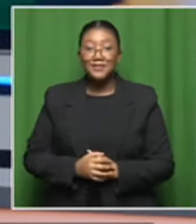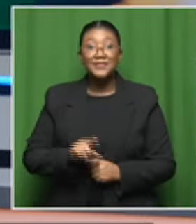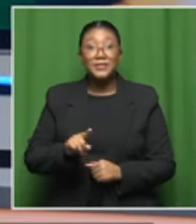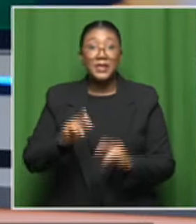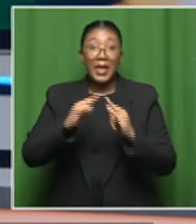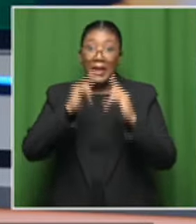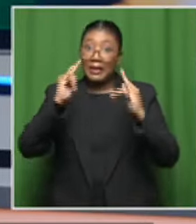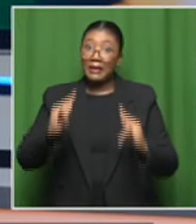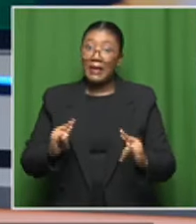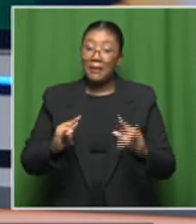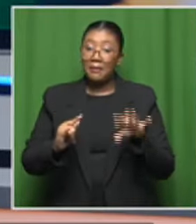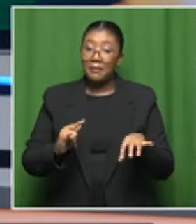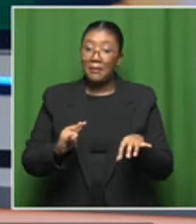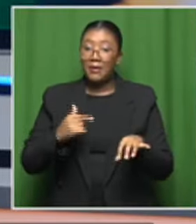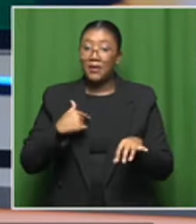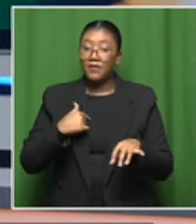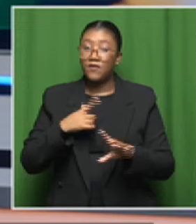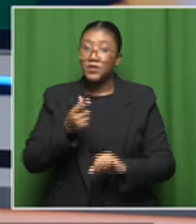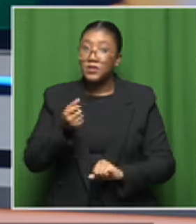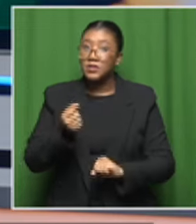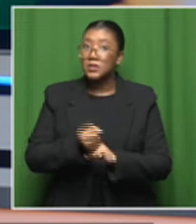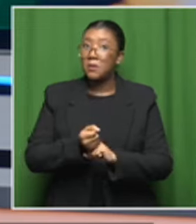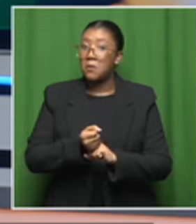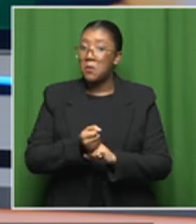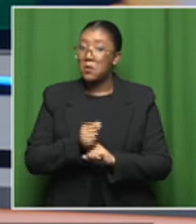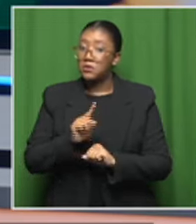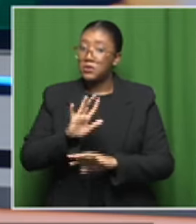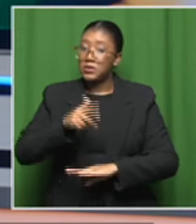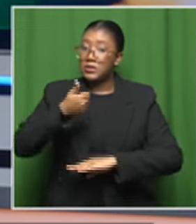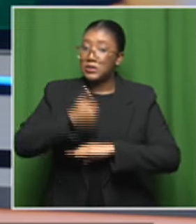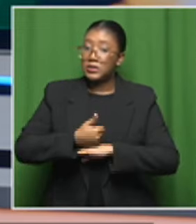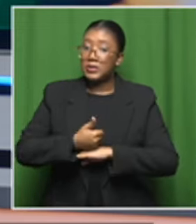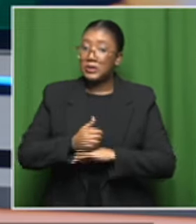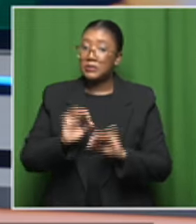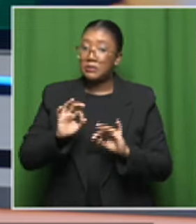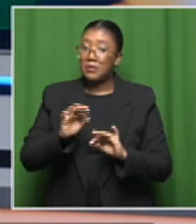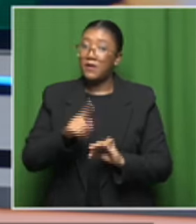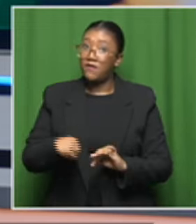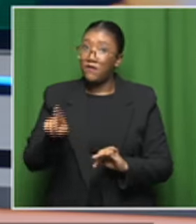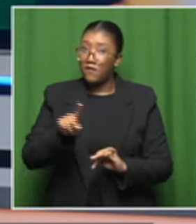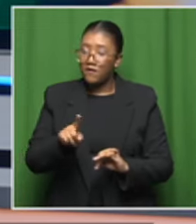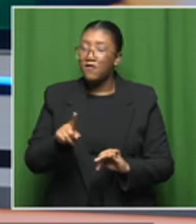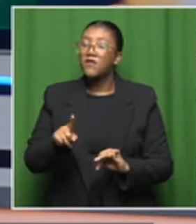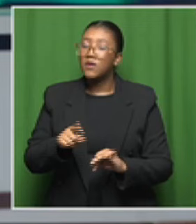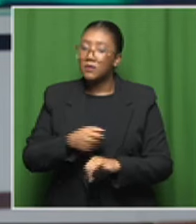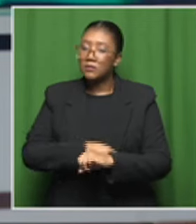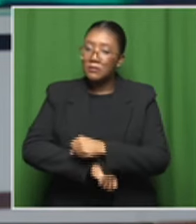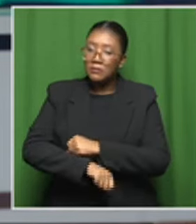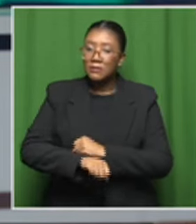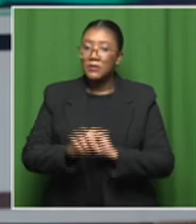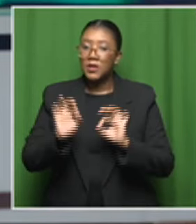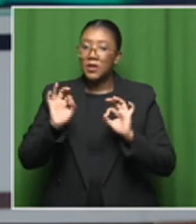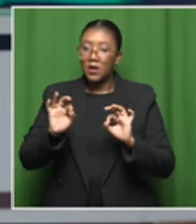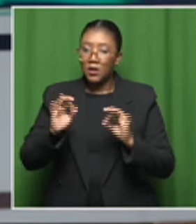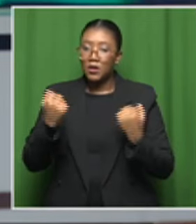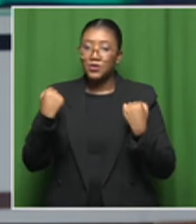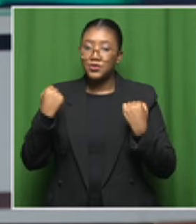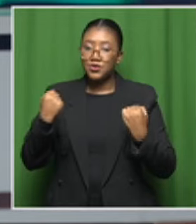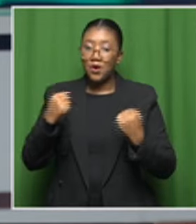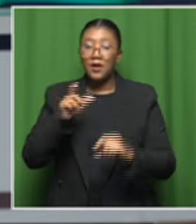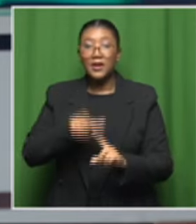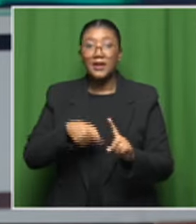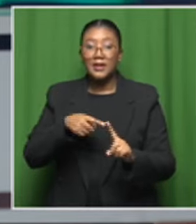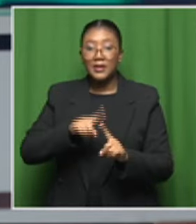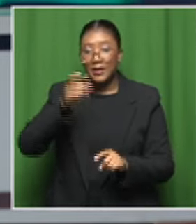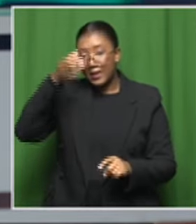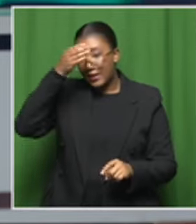them? What support structures have we put in place to make sure that they actually can defend that title? You know, Coach Des is somebody who is very,